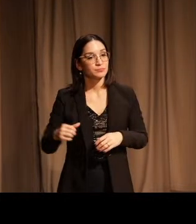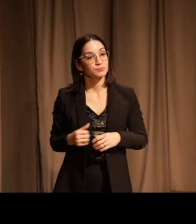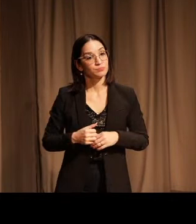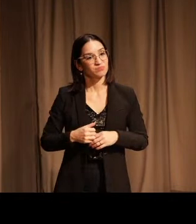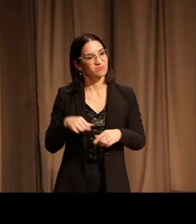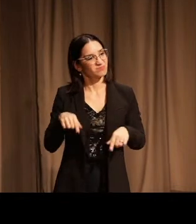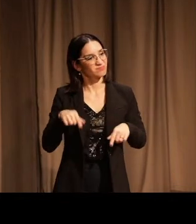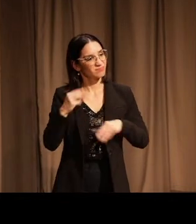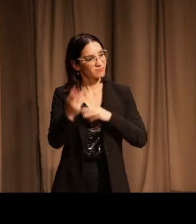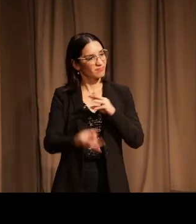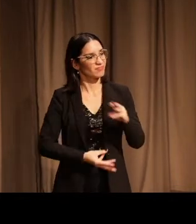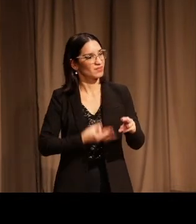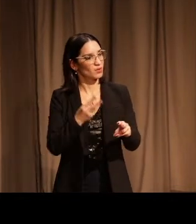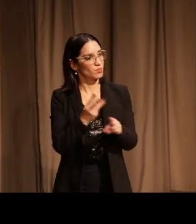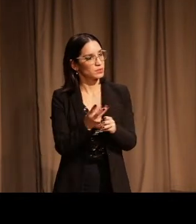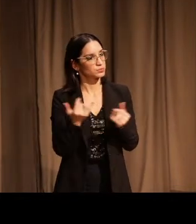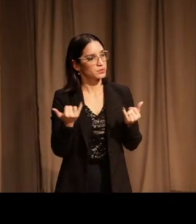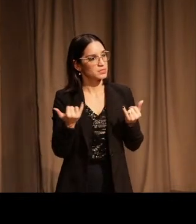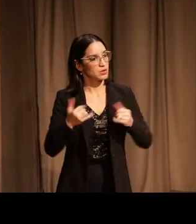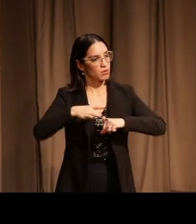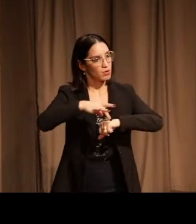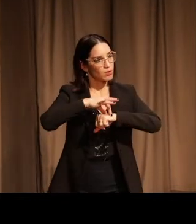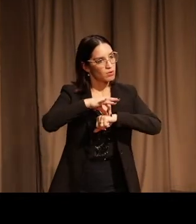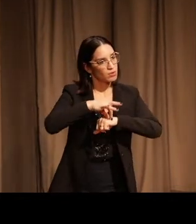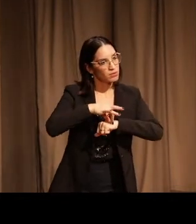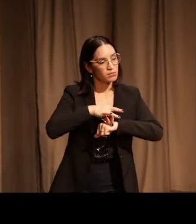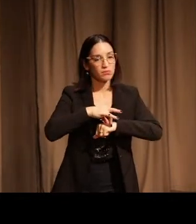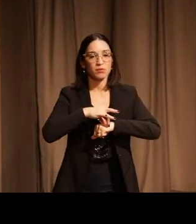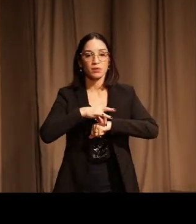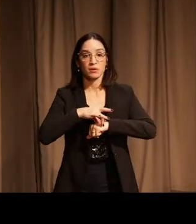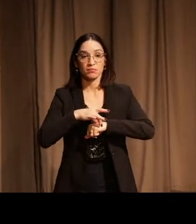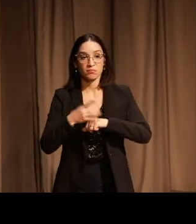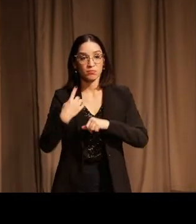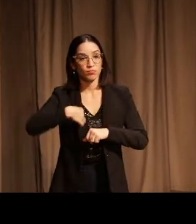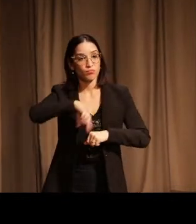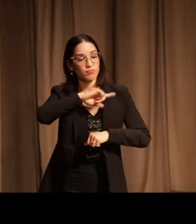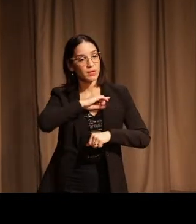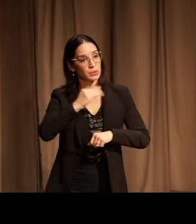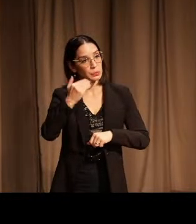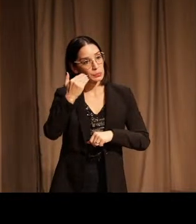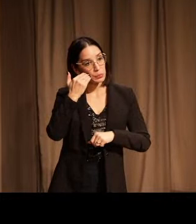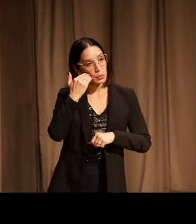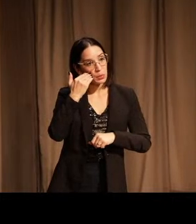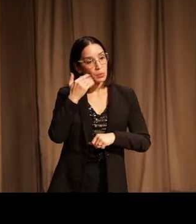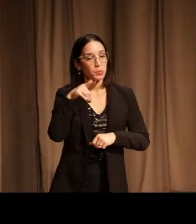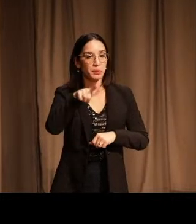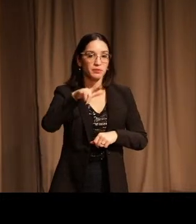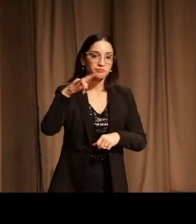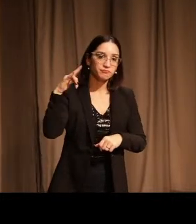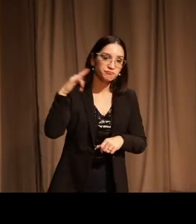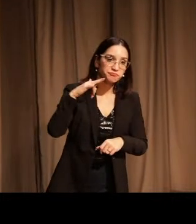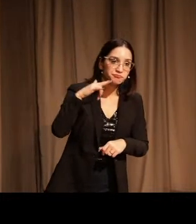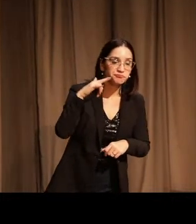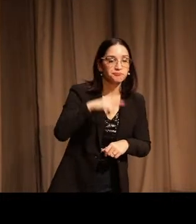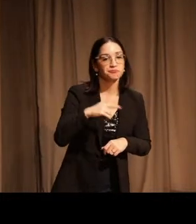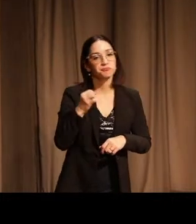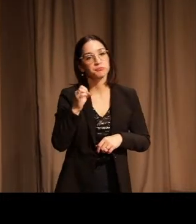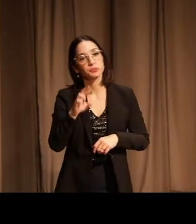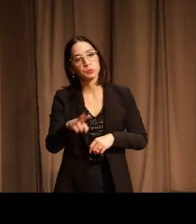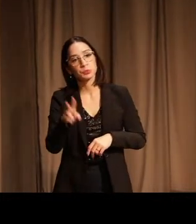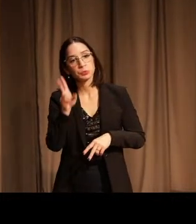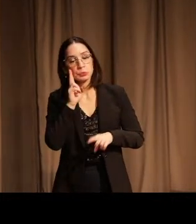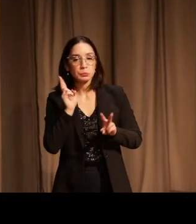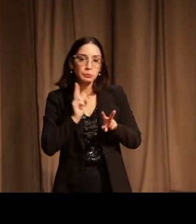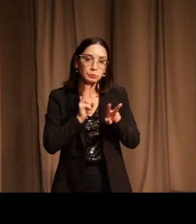in particular, planet Earth, is that image that we might all be familiar with when you're in the plane and you're following the route of